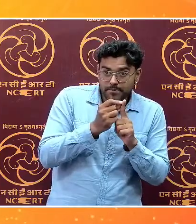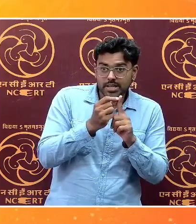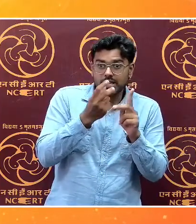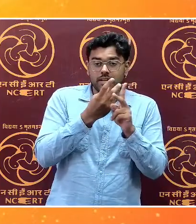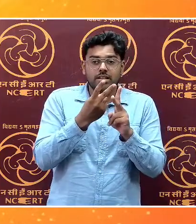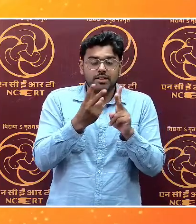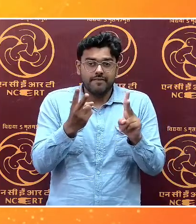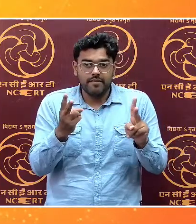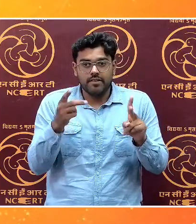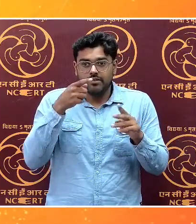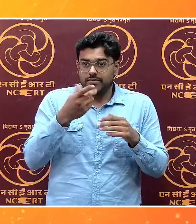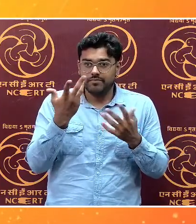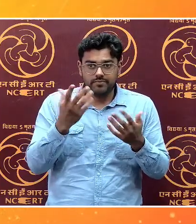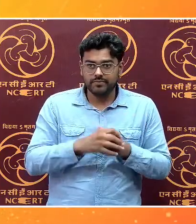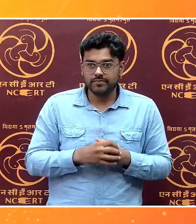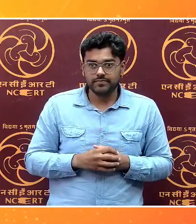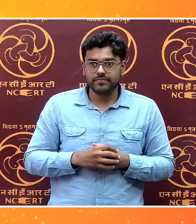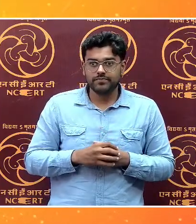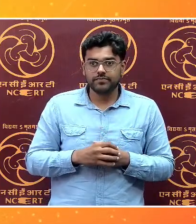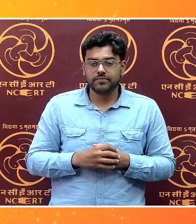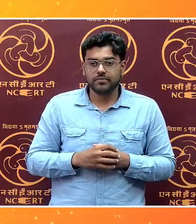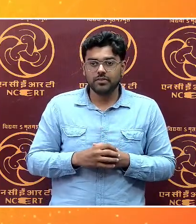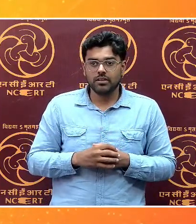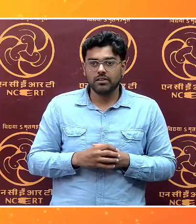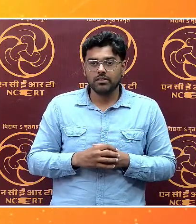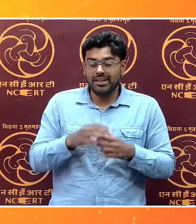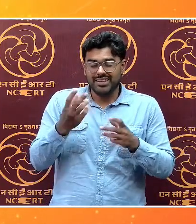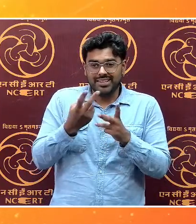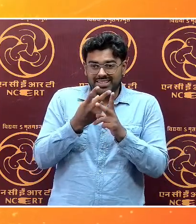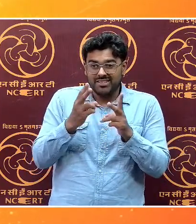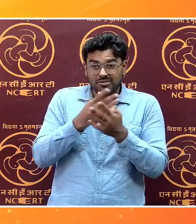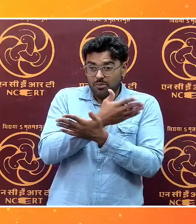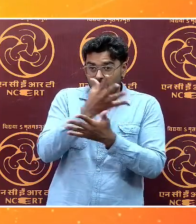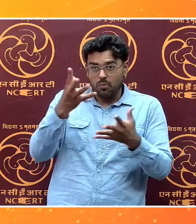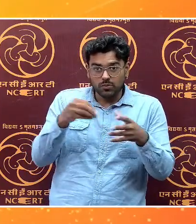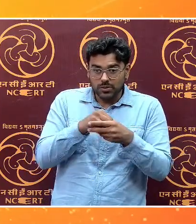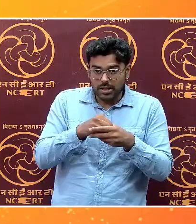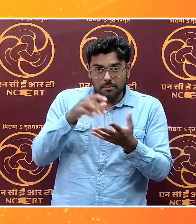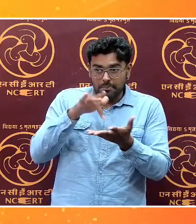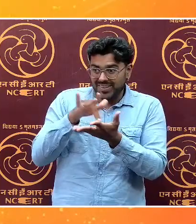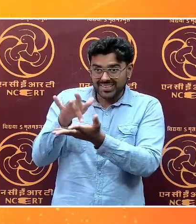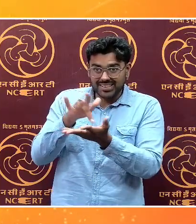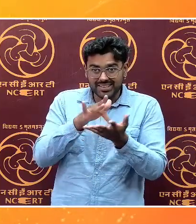under Puducherry. So, from all this area,